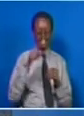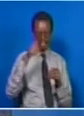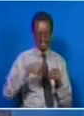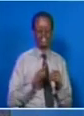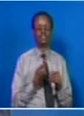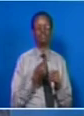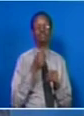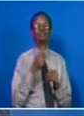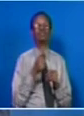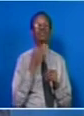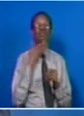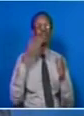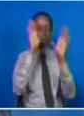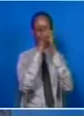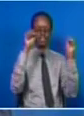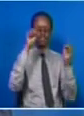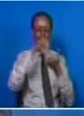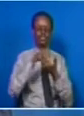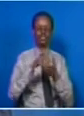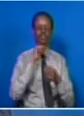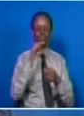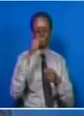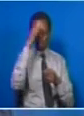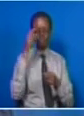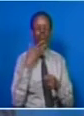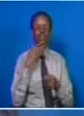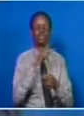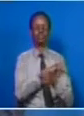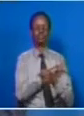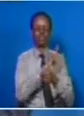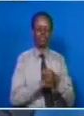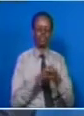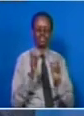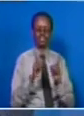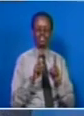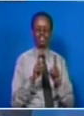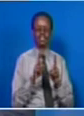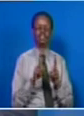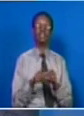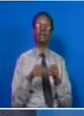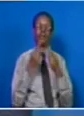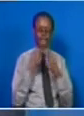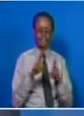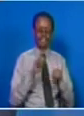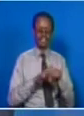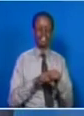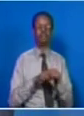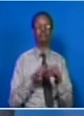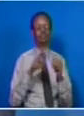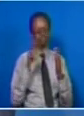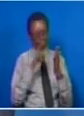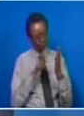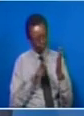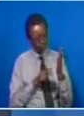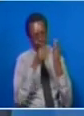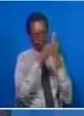about power. It's about people. If you read the six pillars of our party, ending economic and social injustice, ending